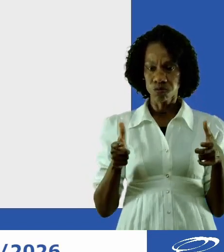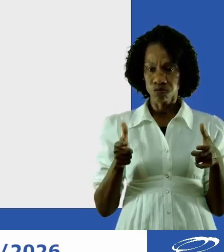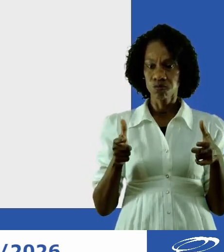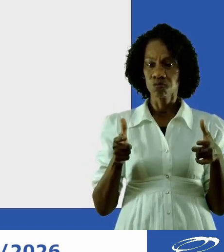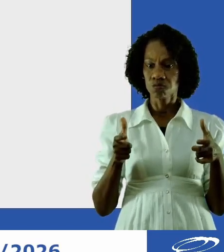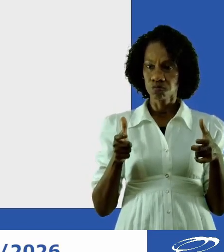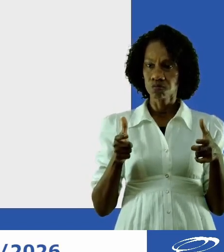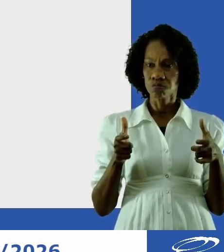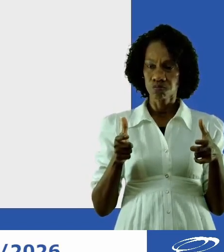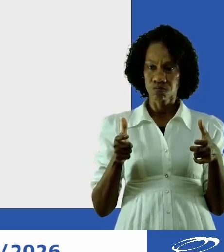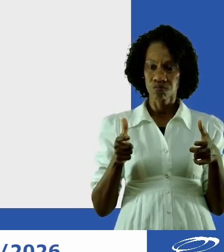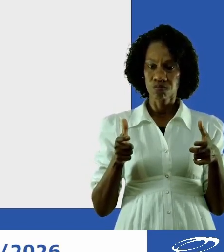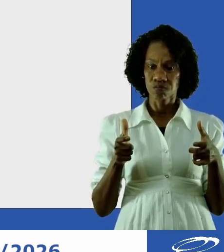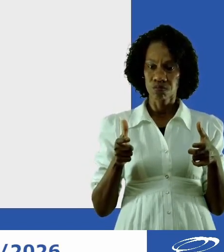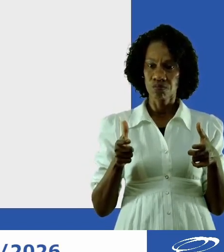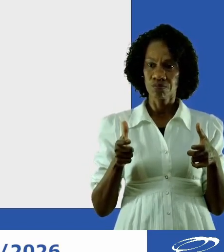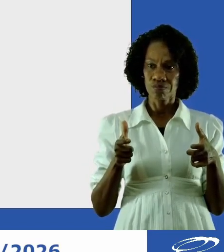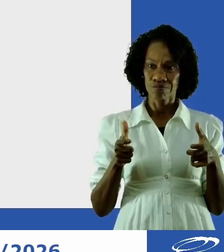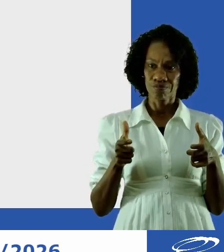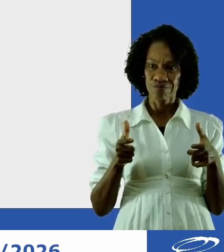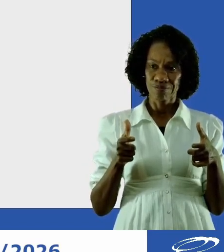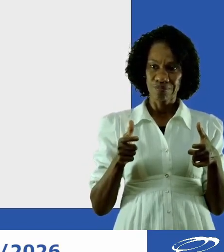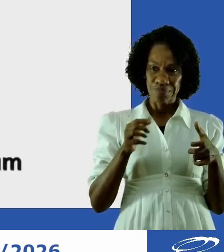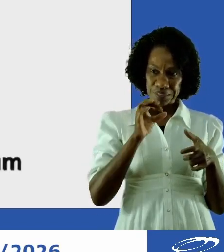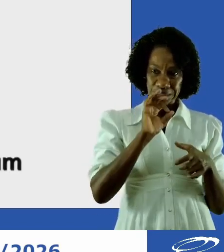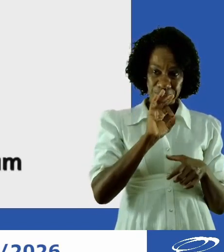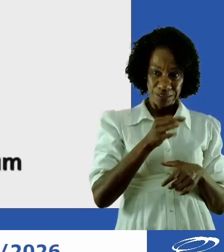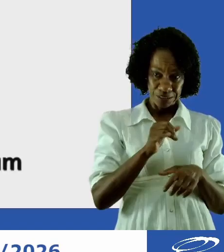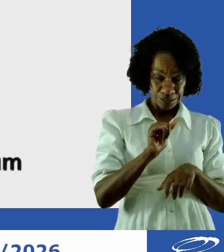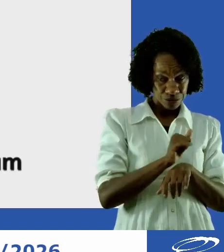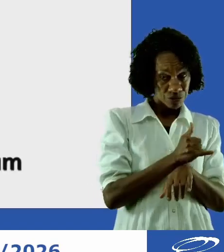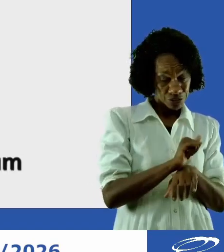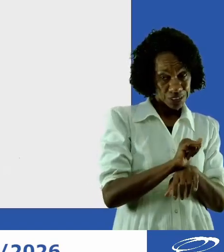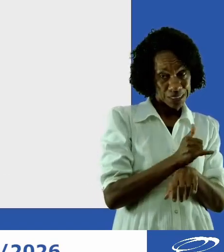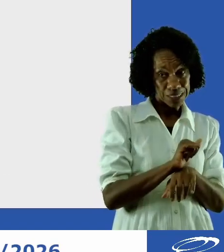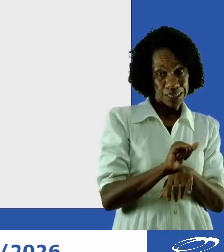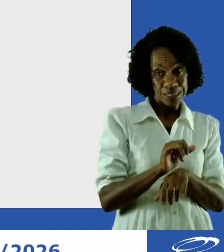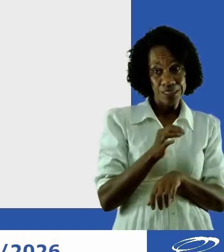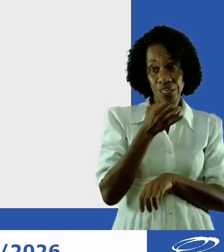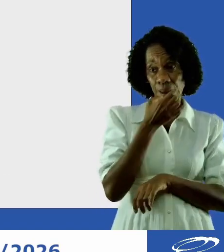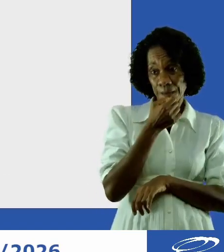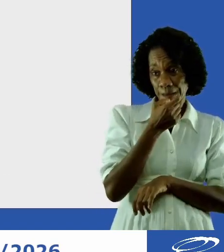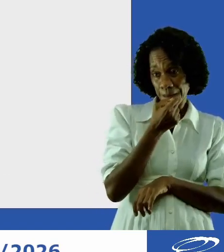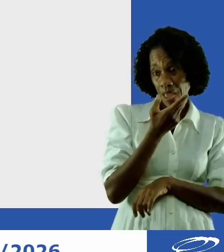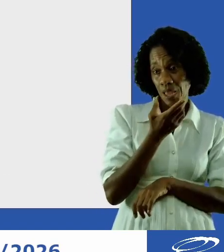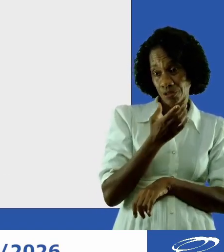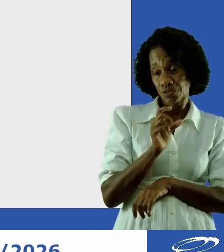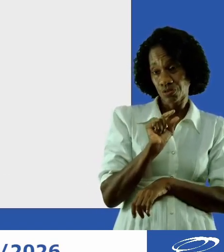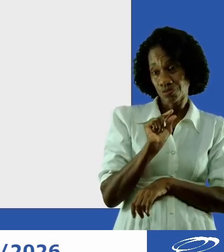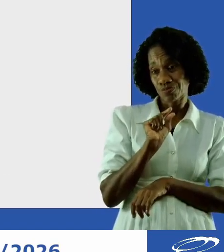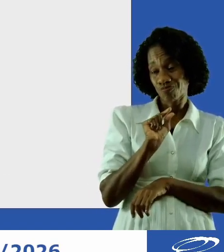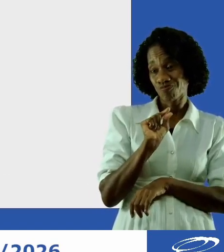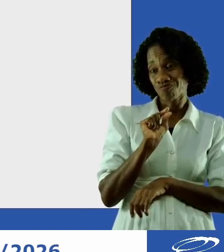intent antimicrobial regimen continue for a fixed term beyond the therapeutic antimicrobial treatment duration, as advised by